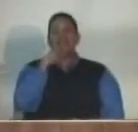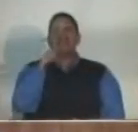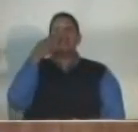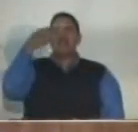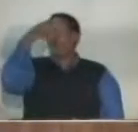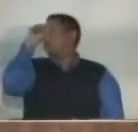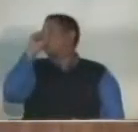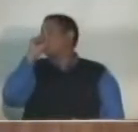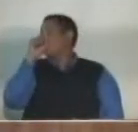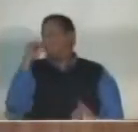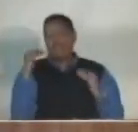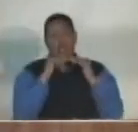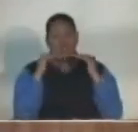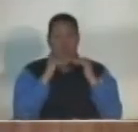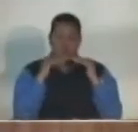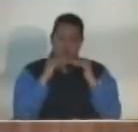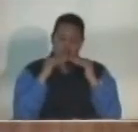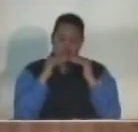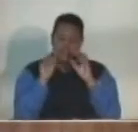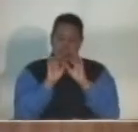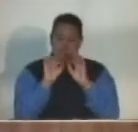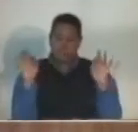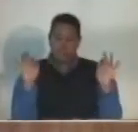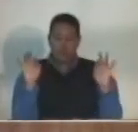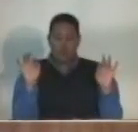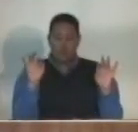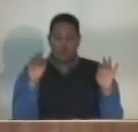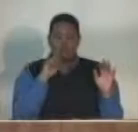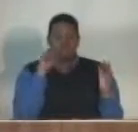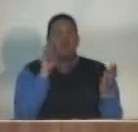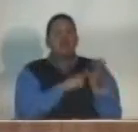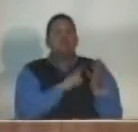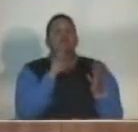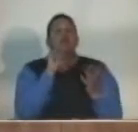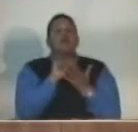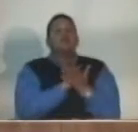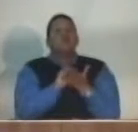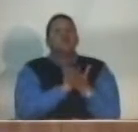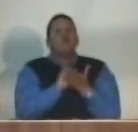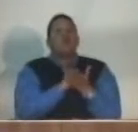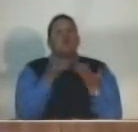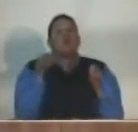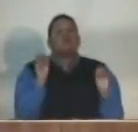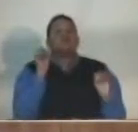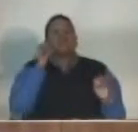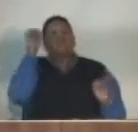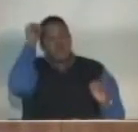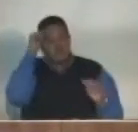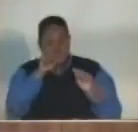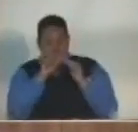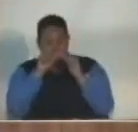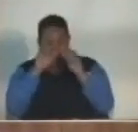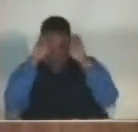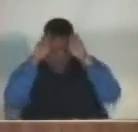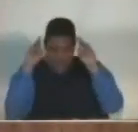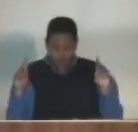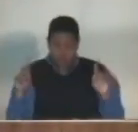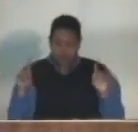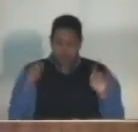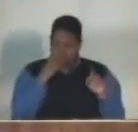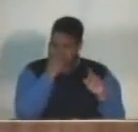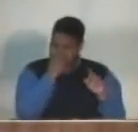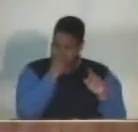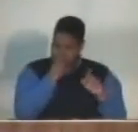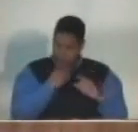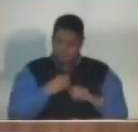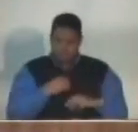school equivalency diploma is recognized by the New York State Office of Adult and Continuing Education and the